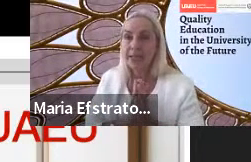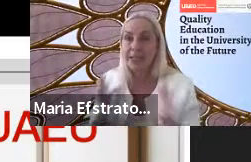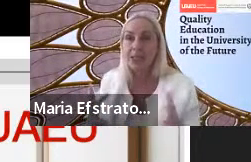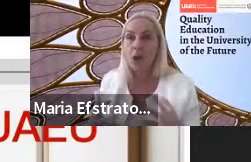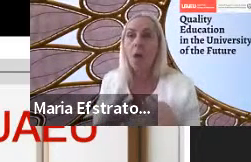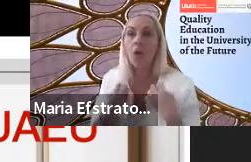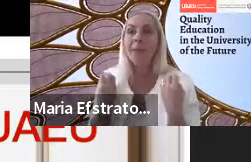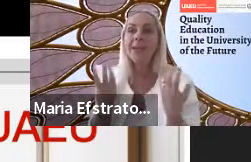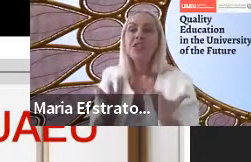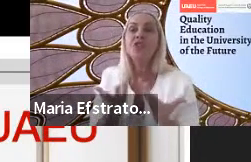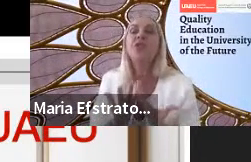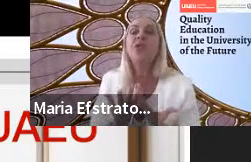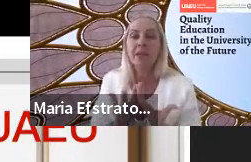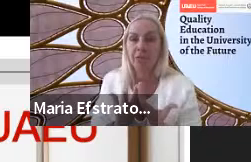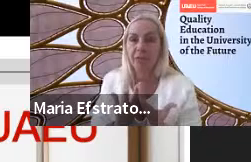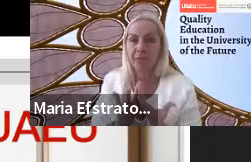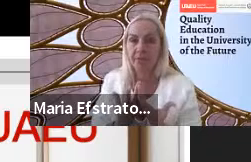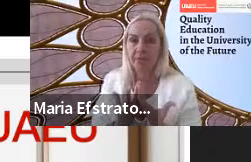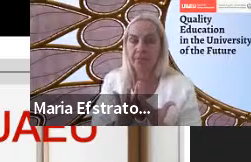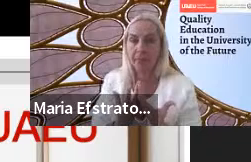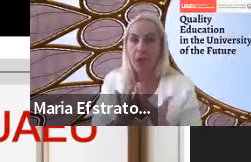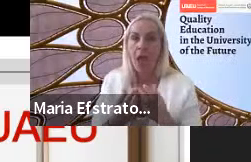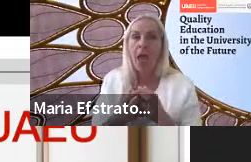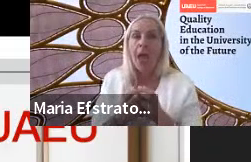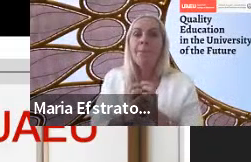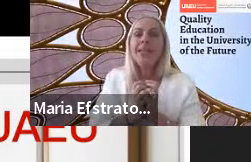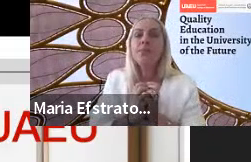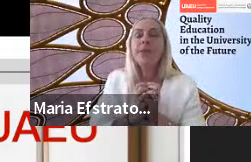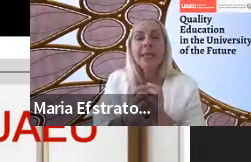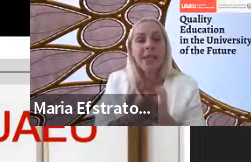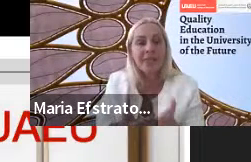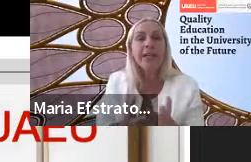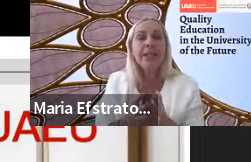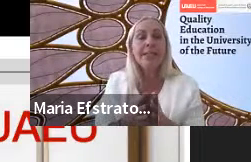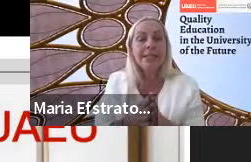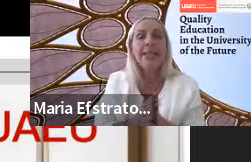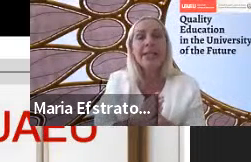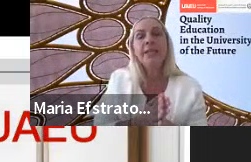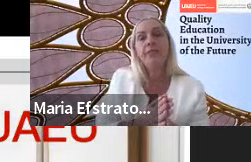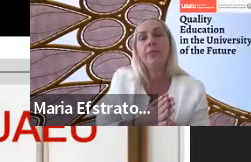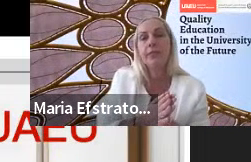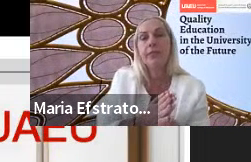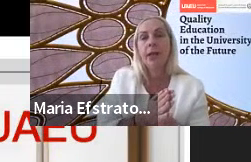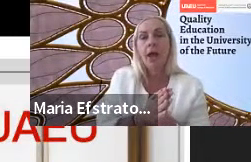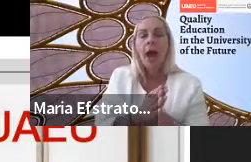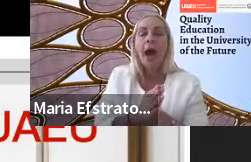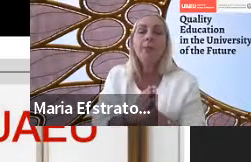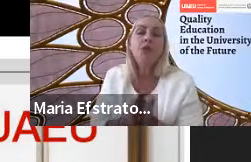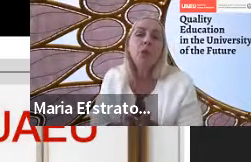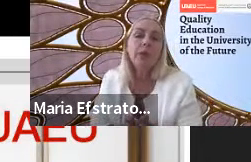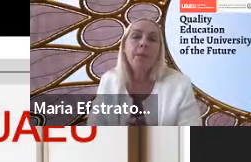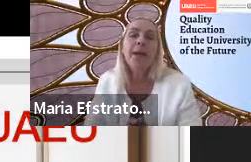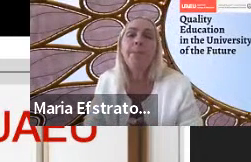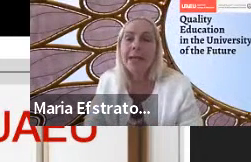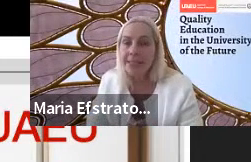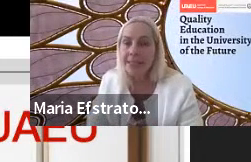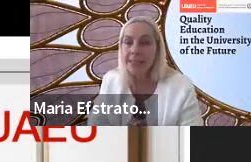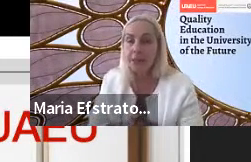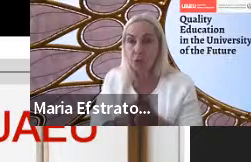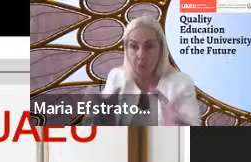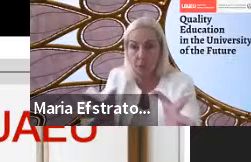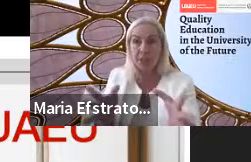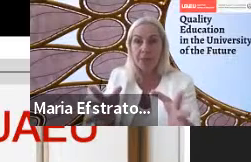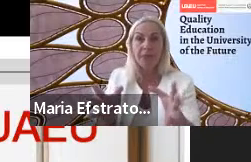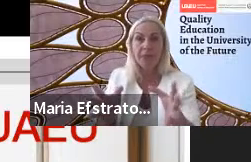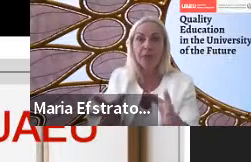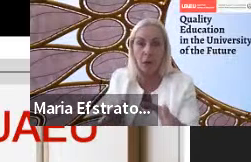son takes all my strength, makes me easily nervous. I'm doing my best